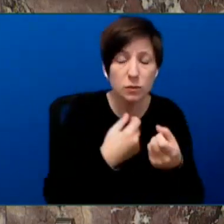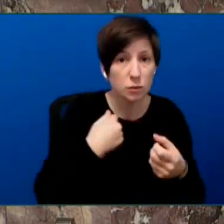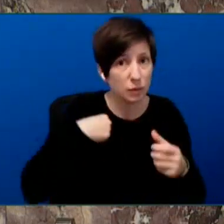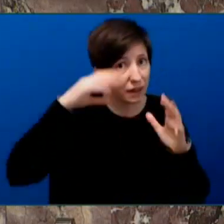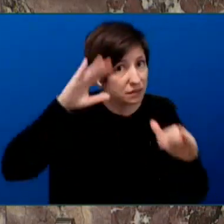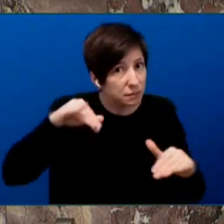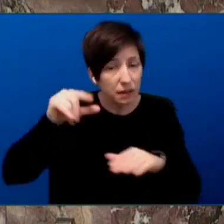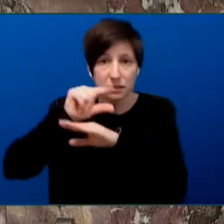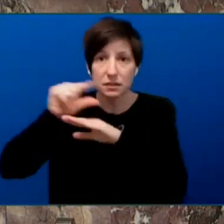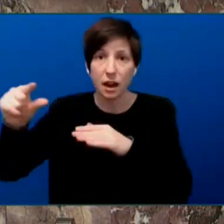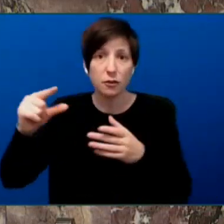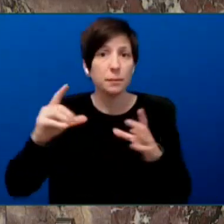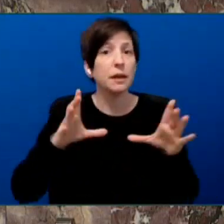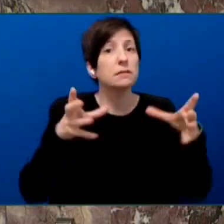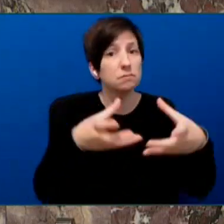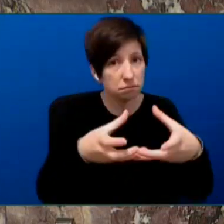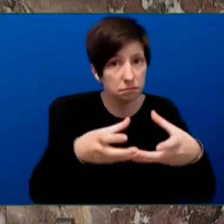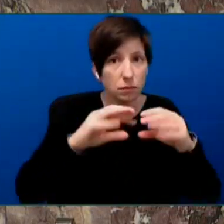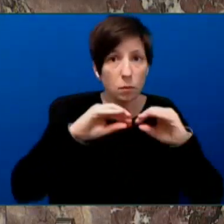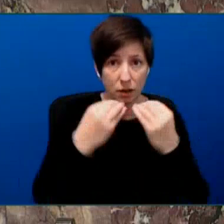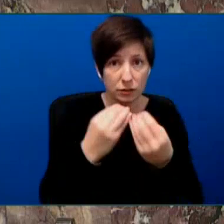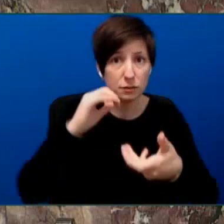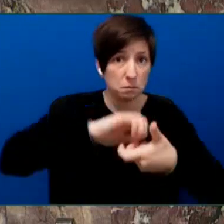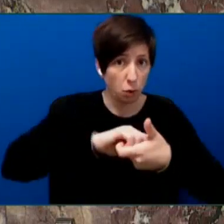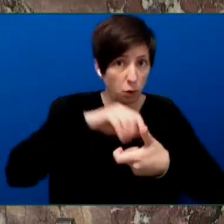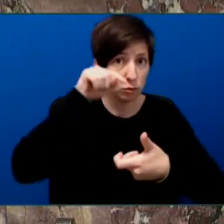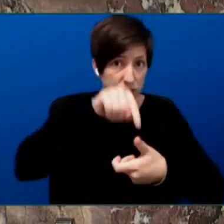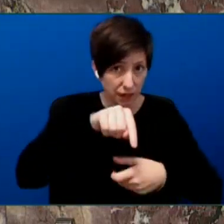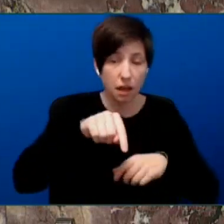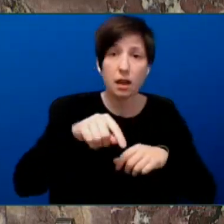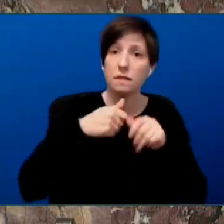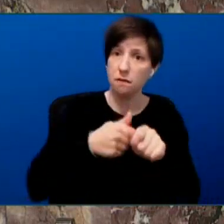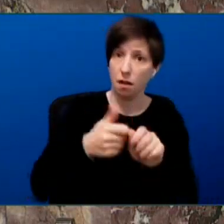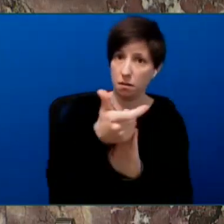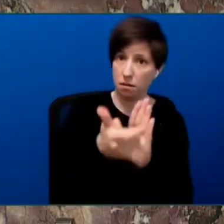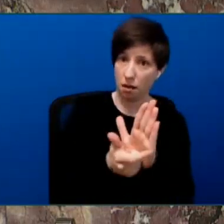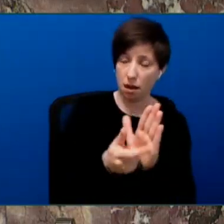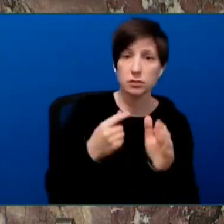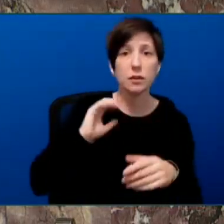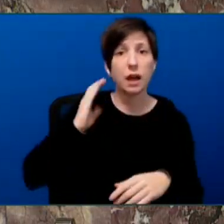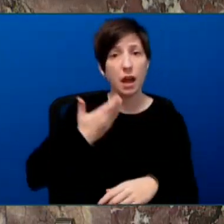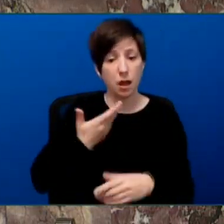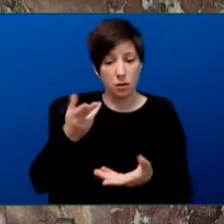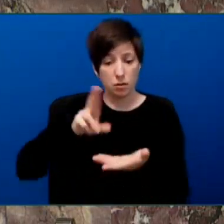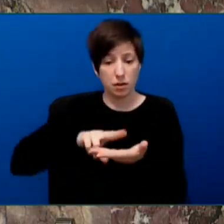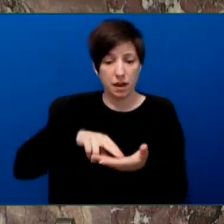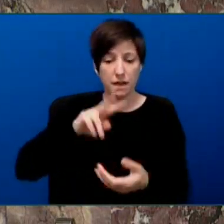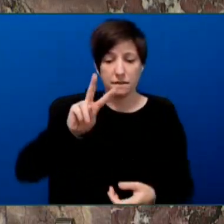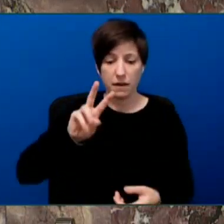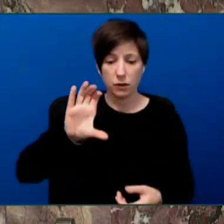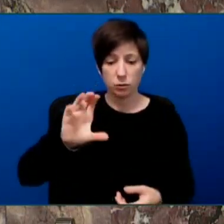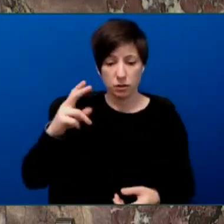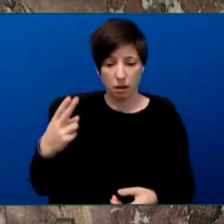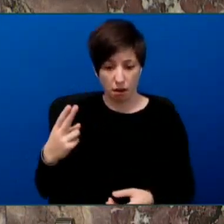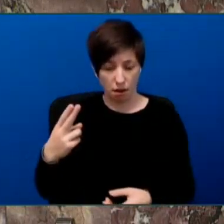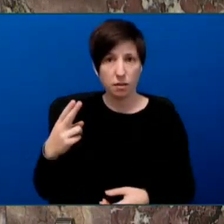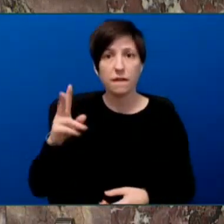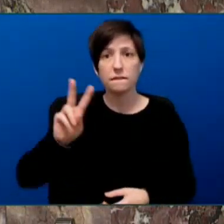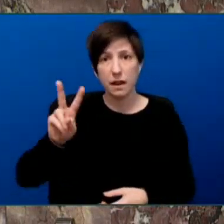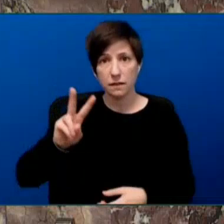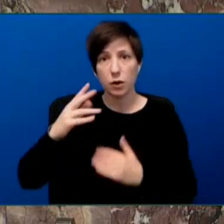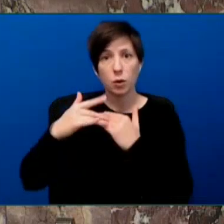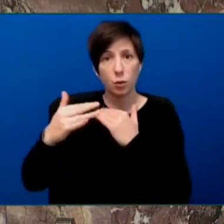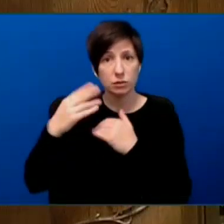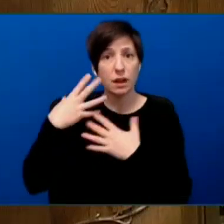partners act in a lawful manner, and so the contract between Vancouver Coastal Health and the organization the member is referring to has been terminated.